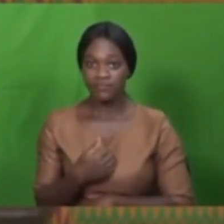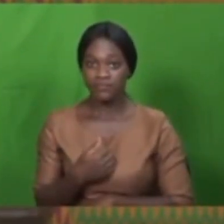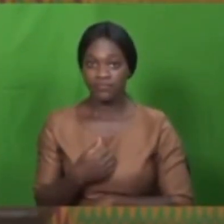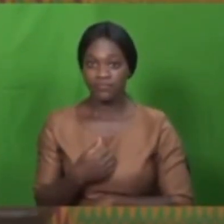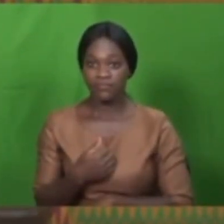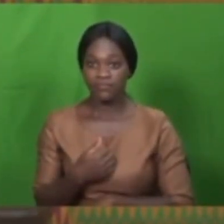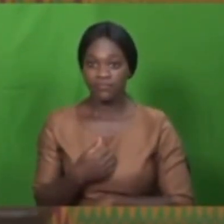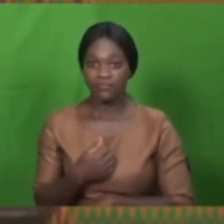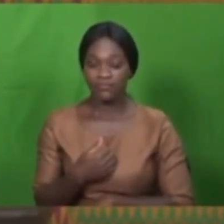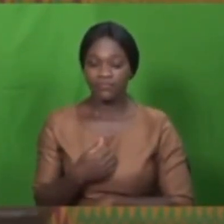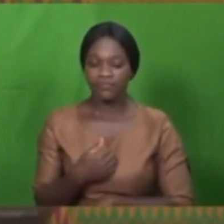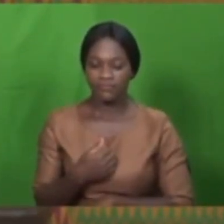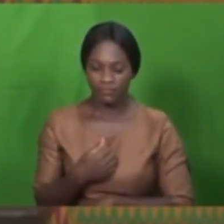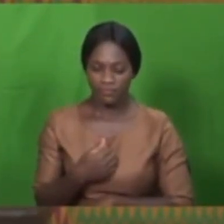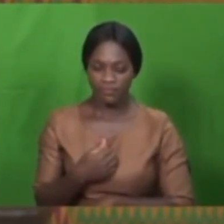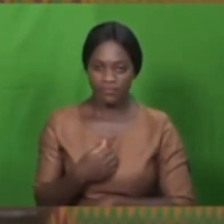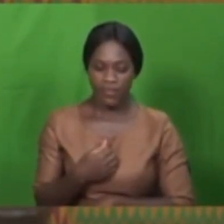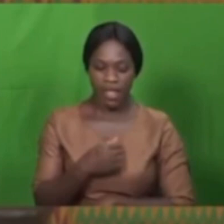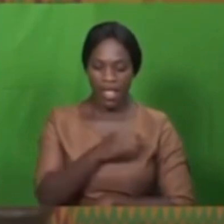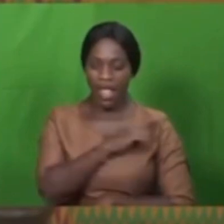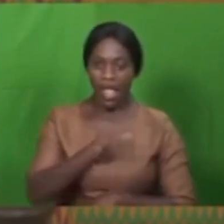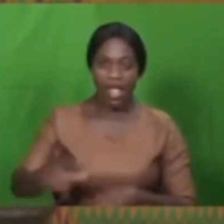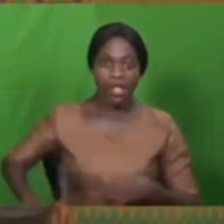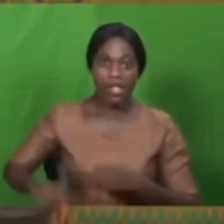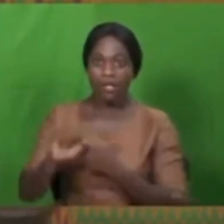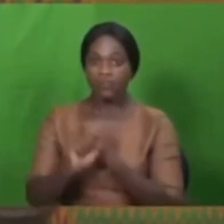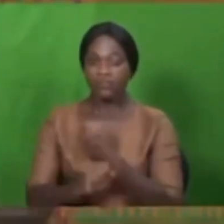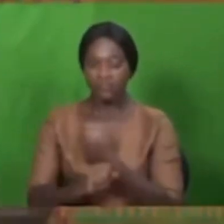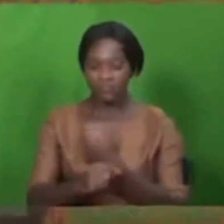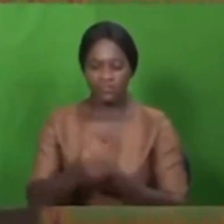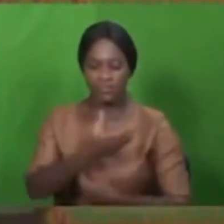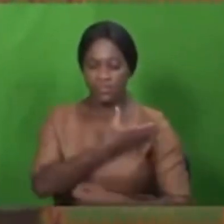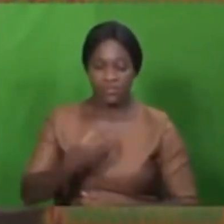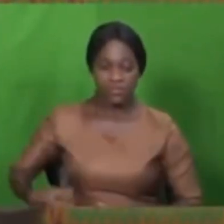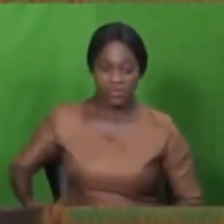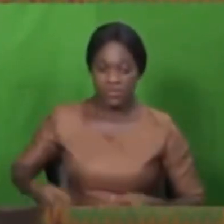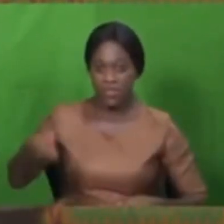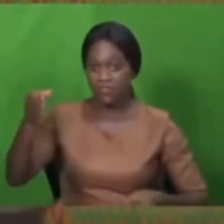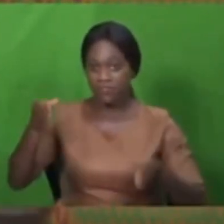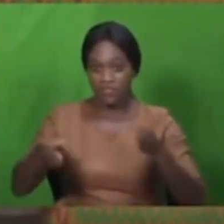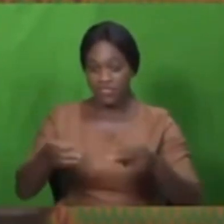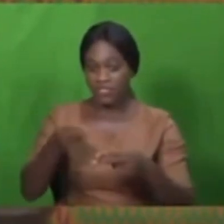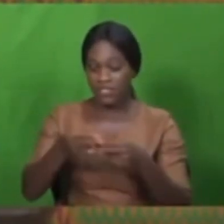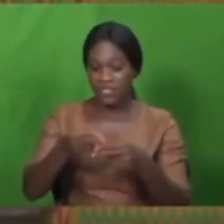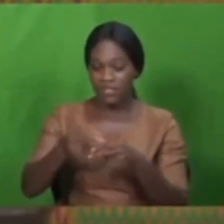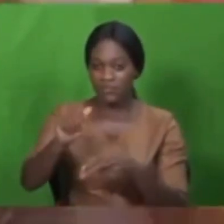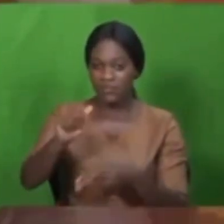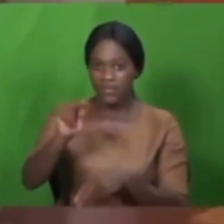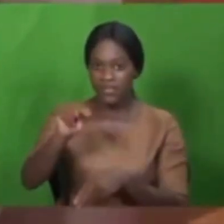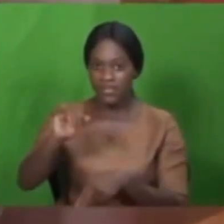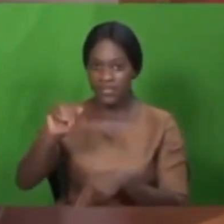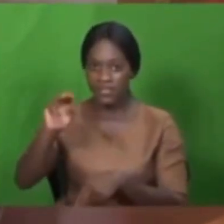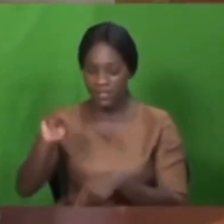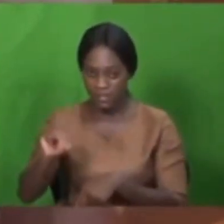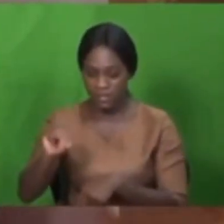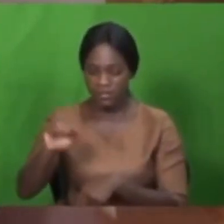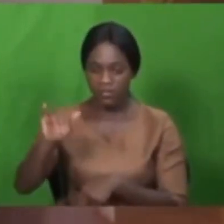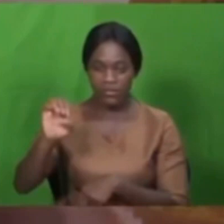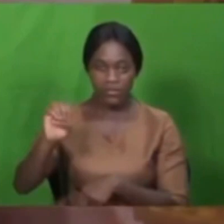Your Lordship, the Chief Justice, Justice Enim Yeboah.